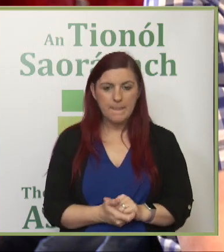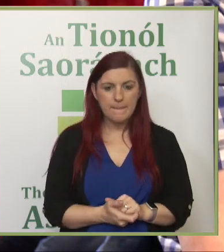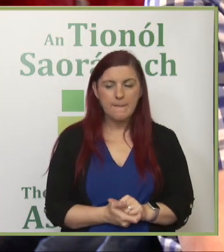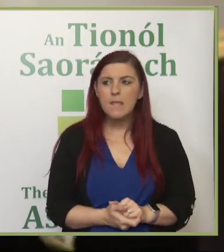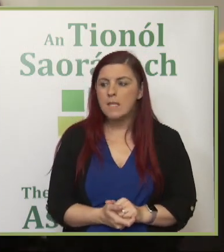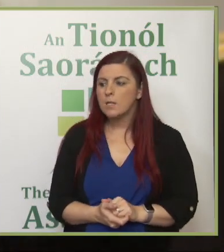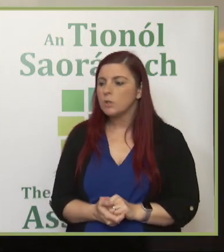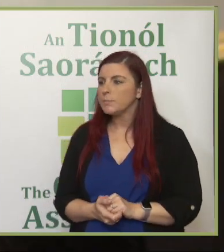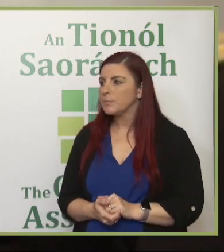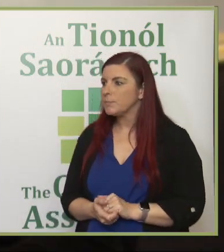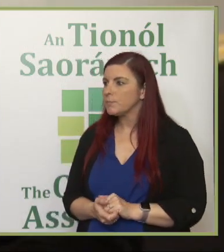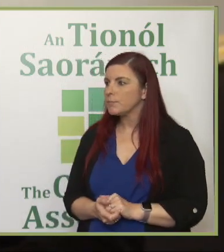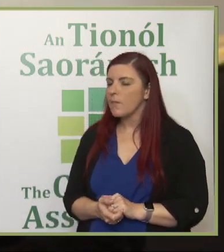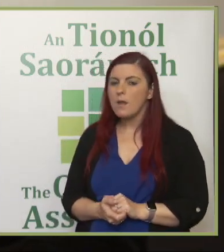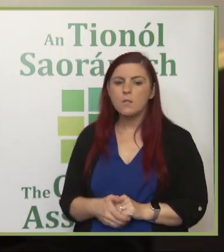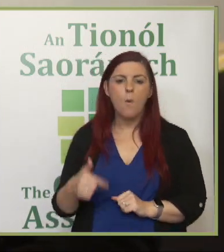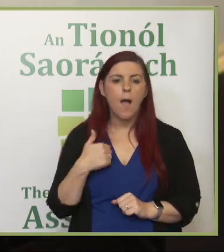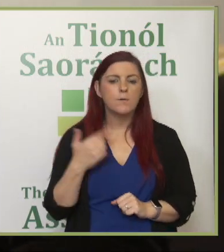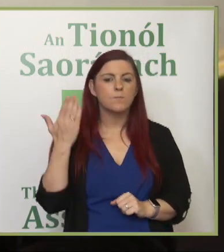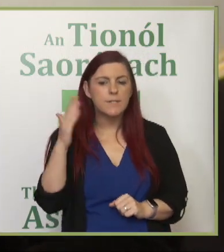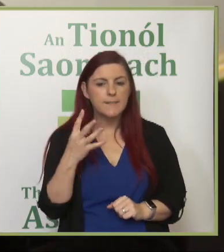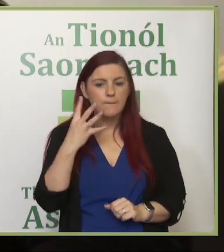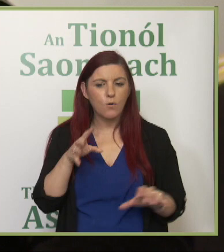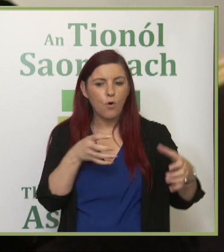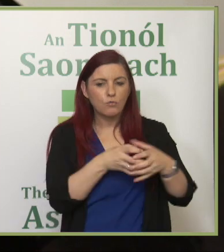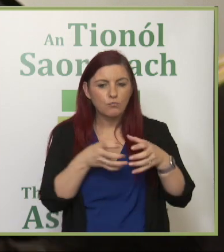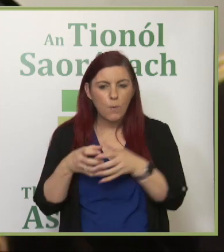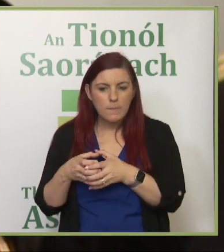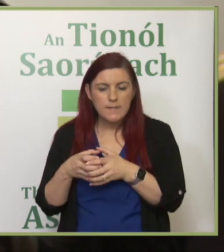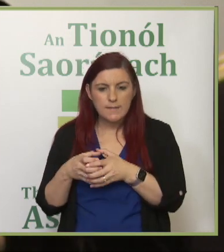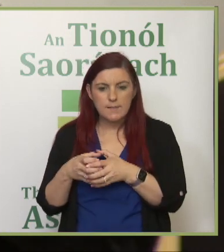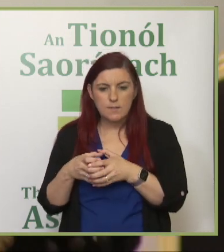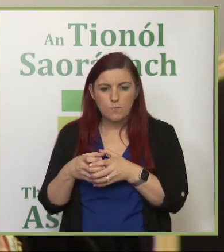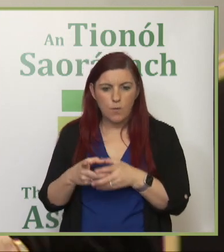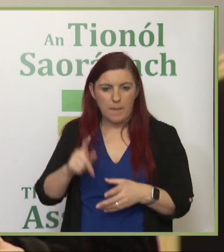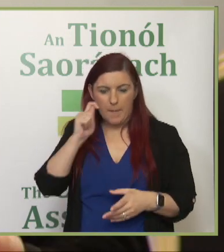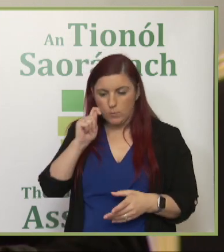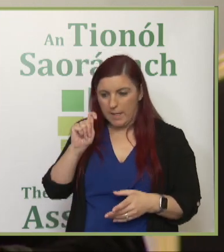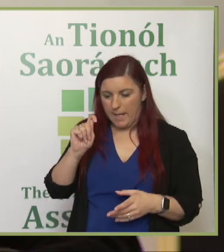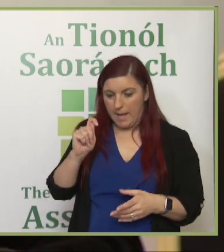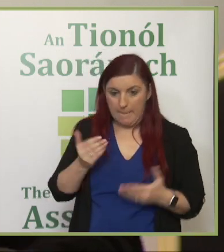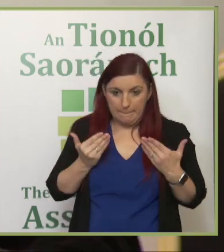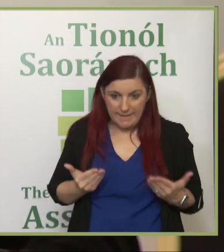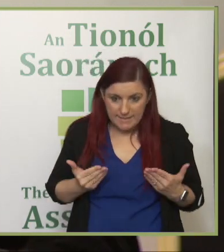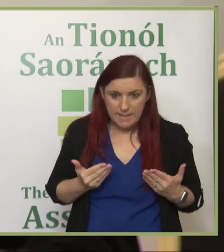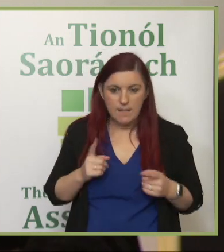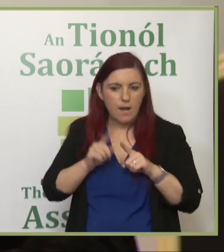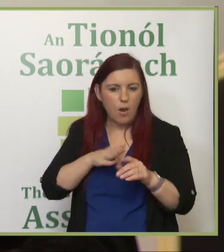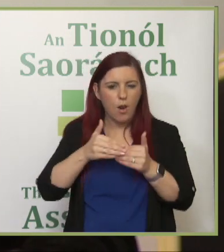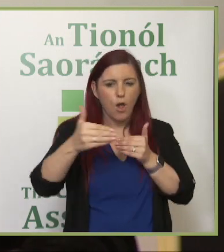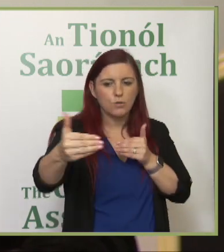suppose I was presenting 4 groups in terms of immediate and long-term risk, and